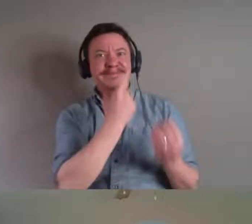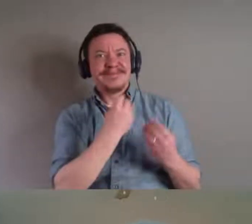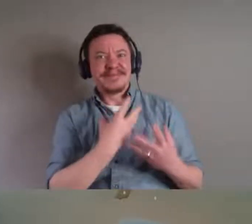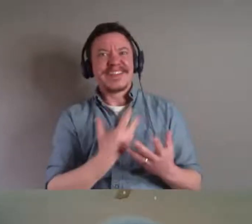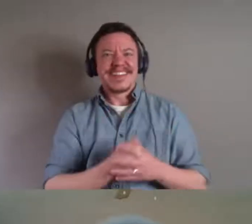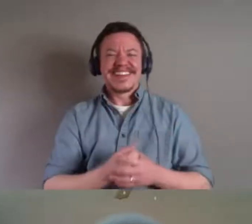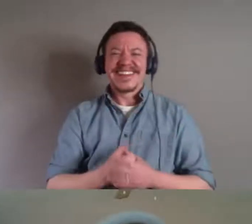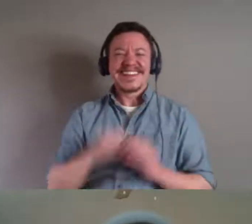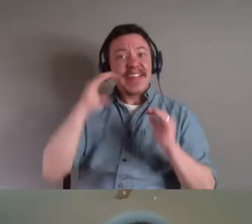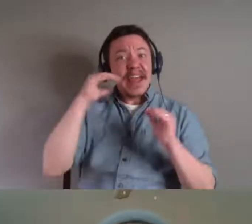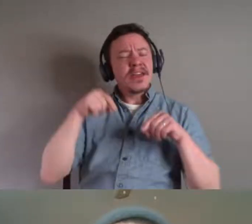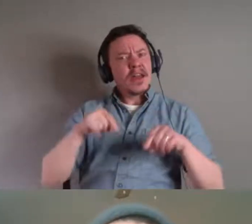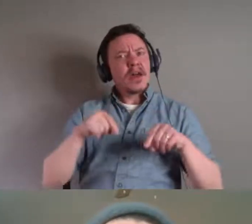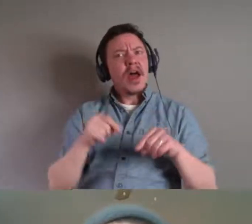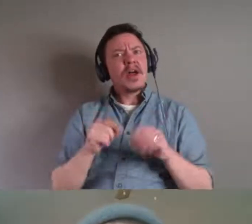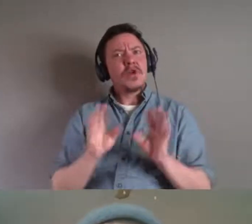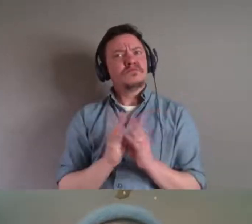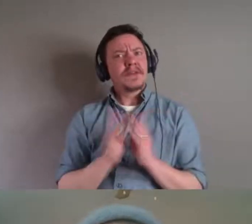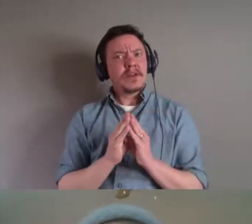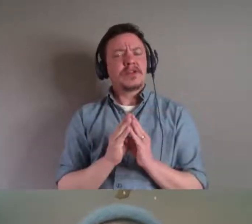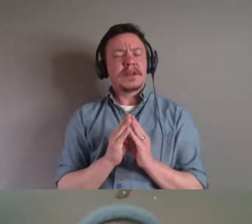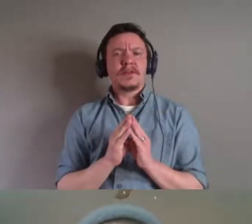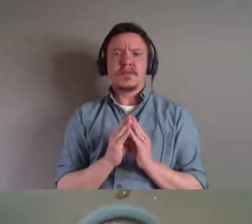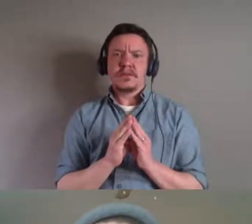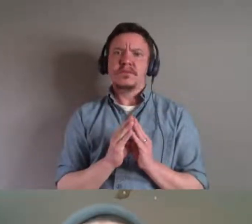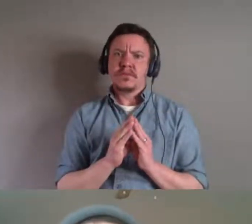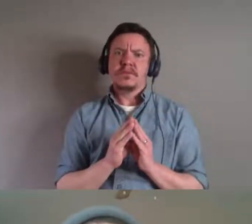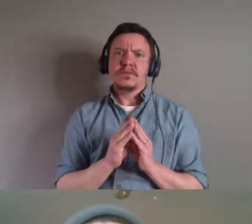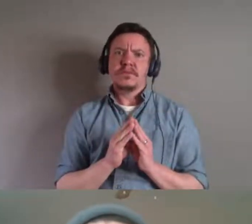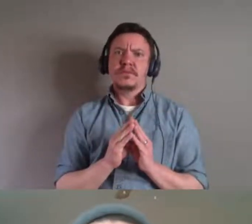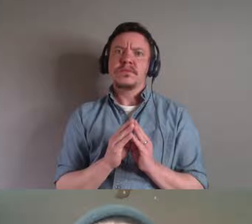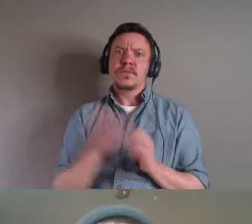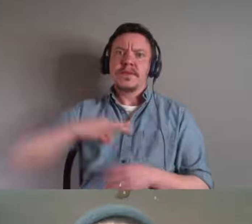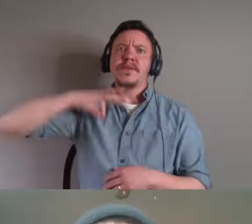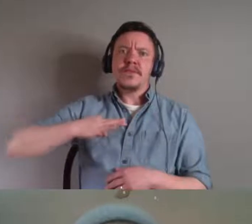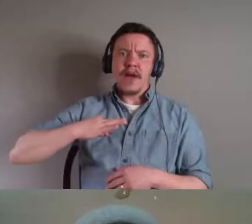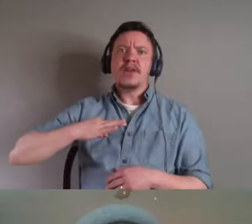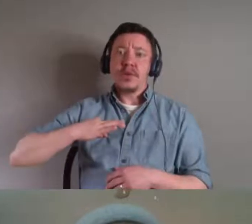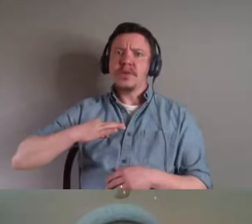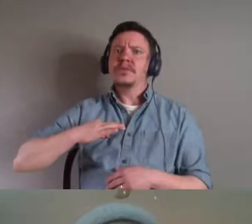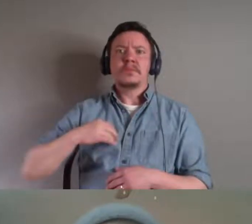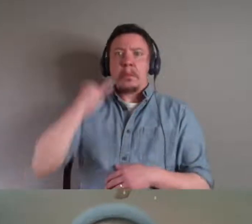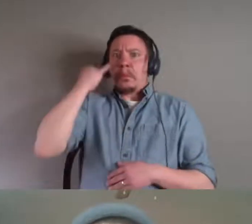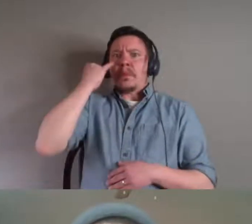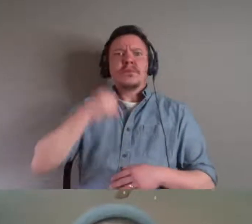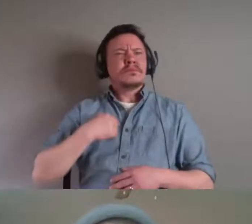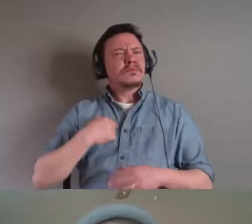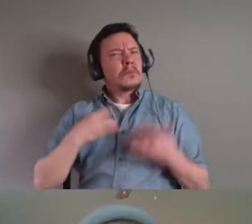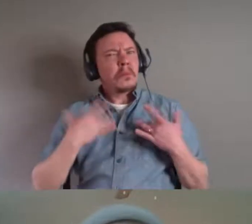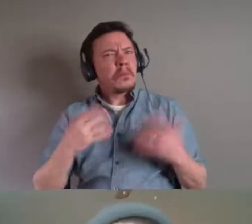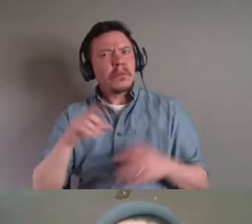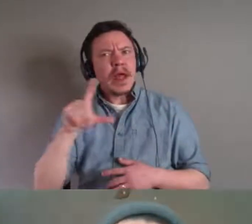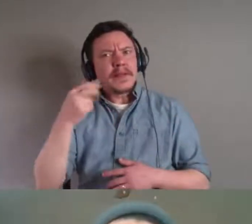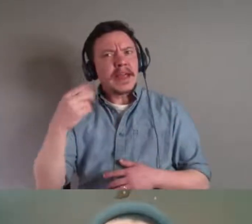hope that this information session is very valuable for folks, especially if you're just curious or trying to learn more about